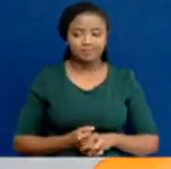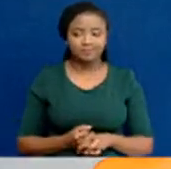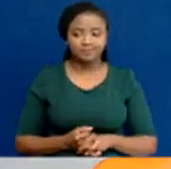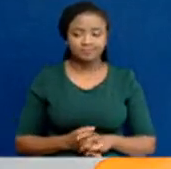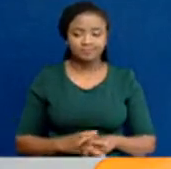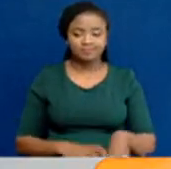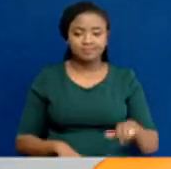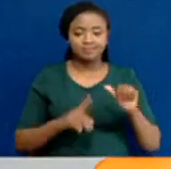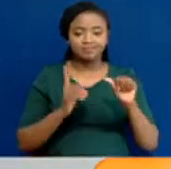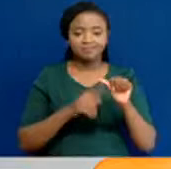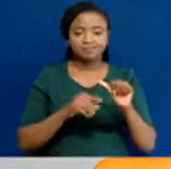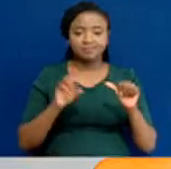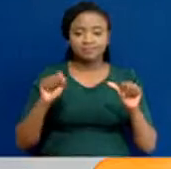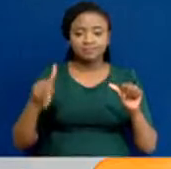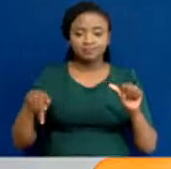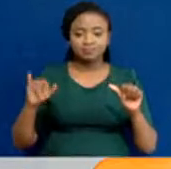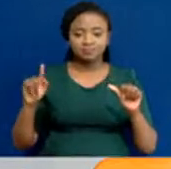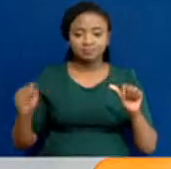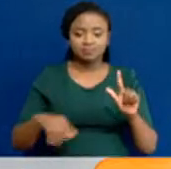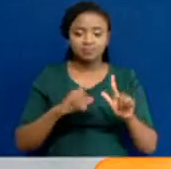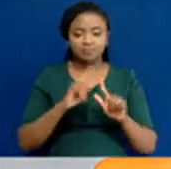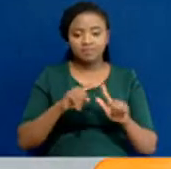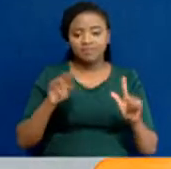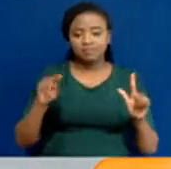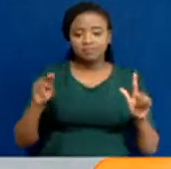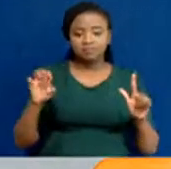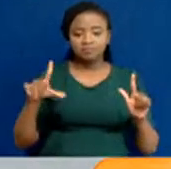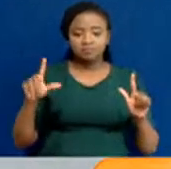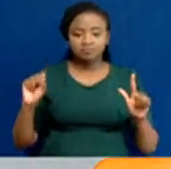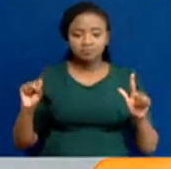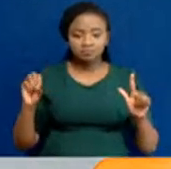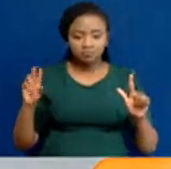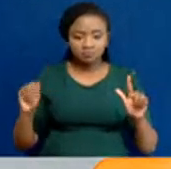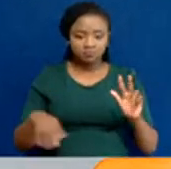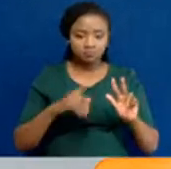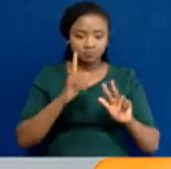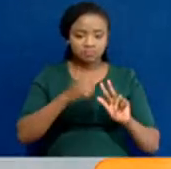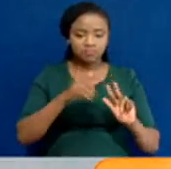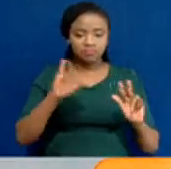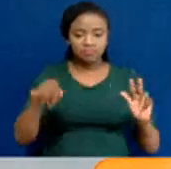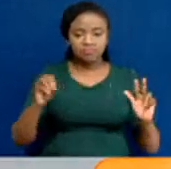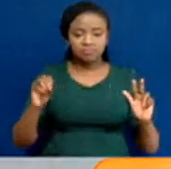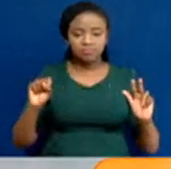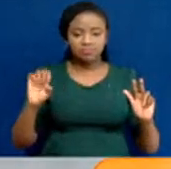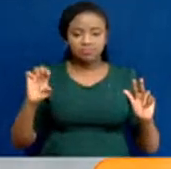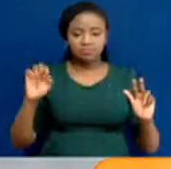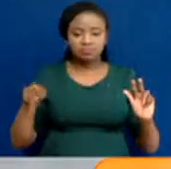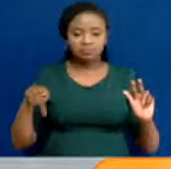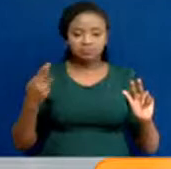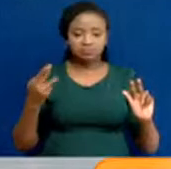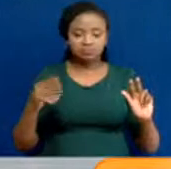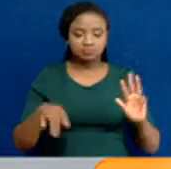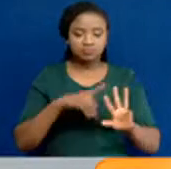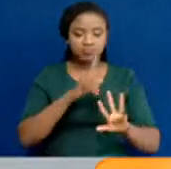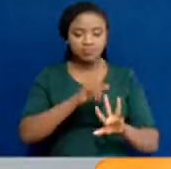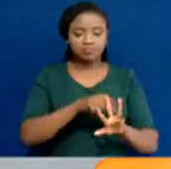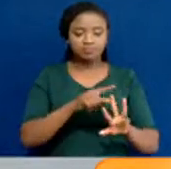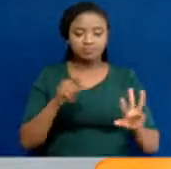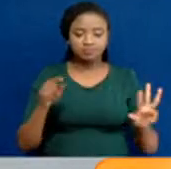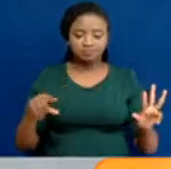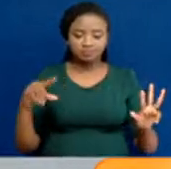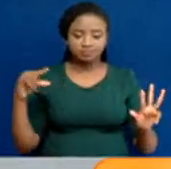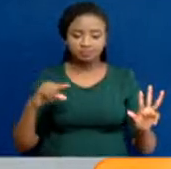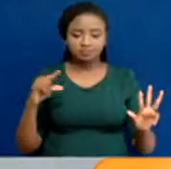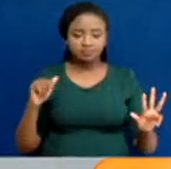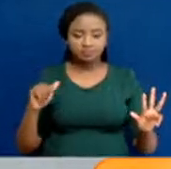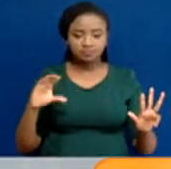him is Reverend Dr. Nelson Makandi. Right next to him is Father Joseph Mutie. And the lady in the house, the legal